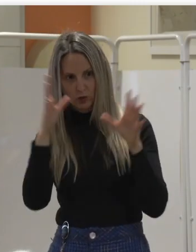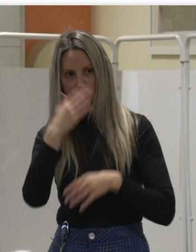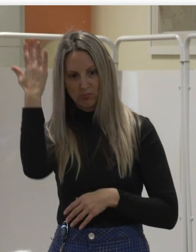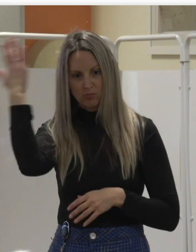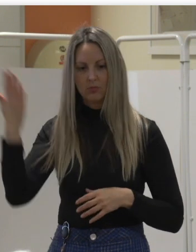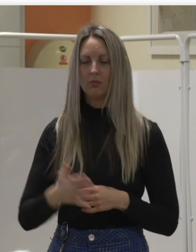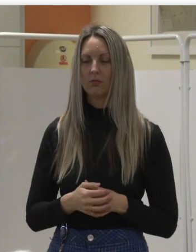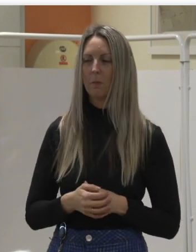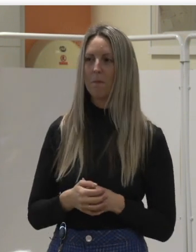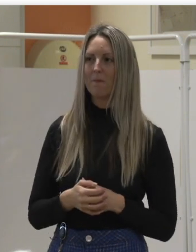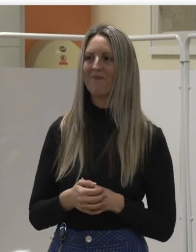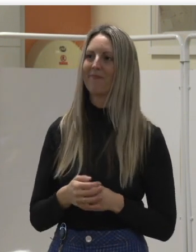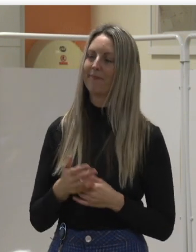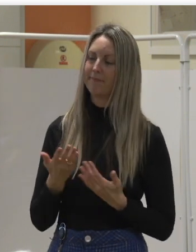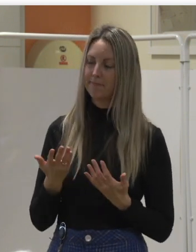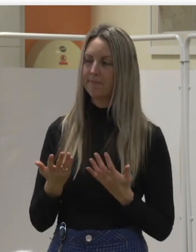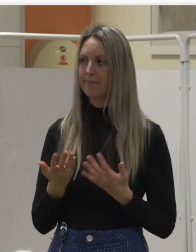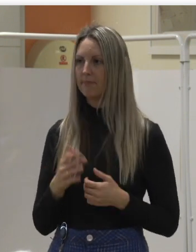may ask. But there is